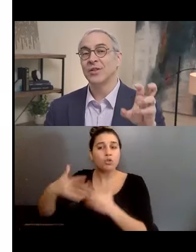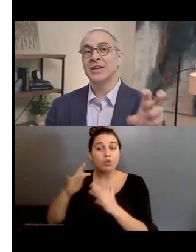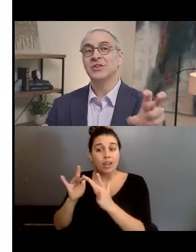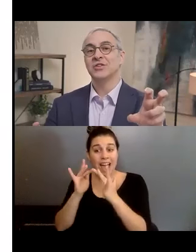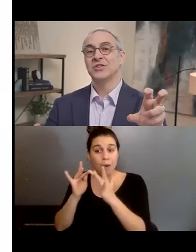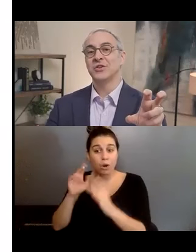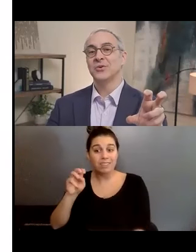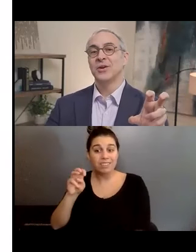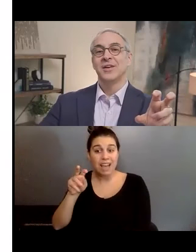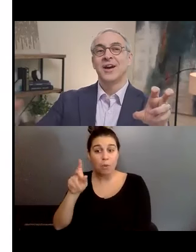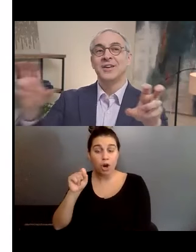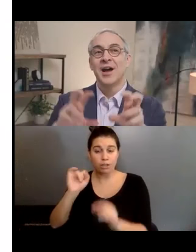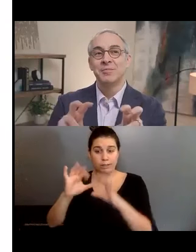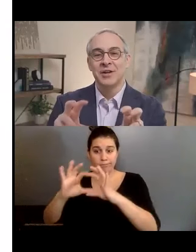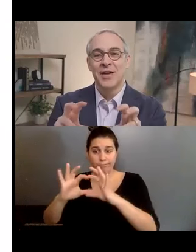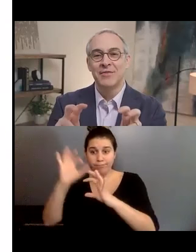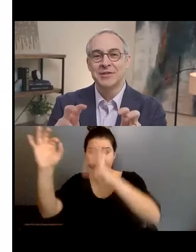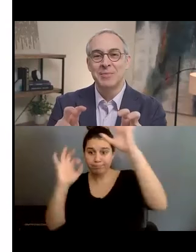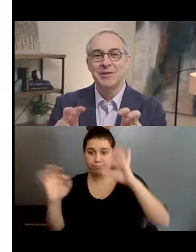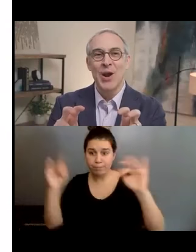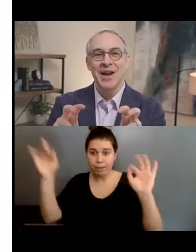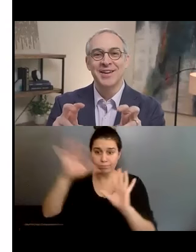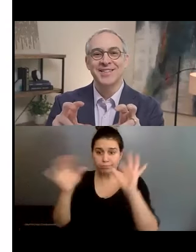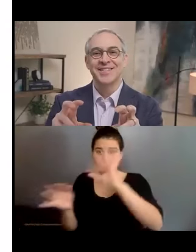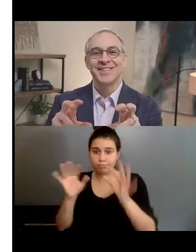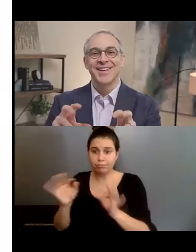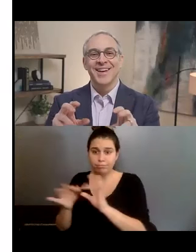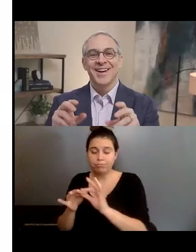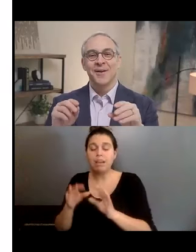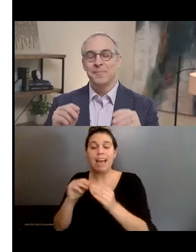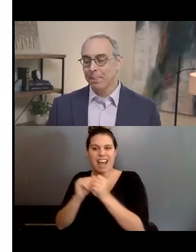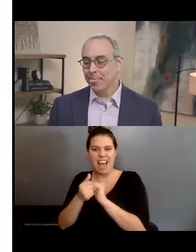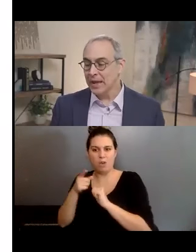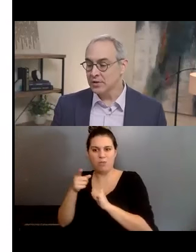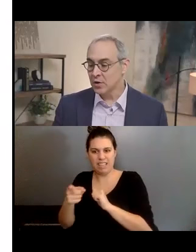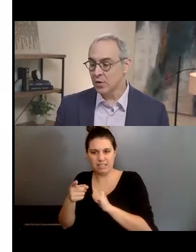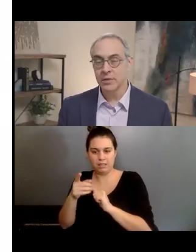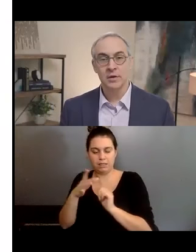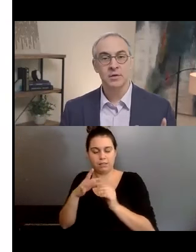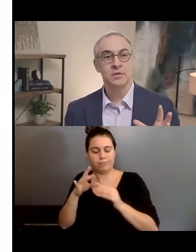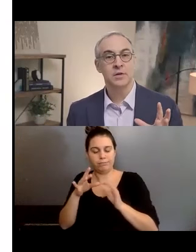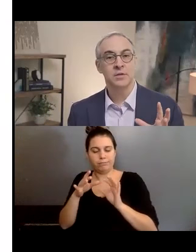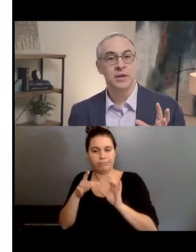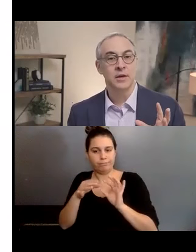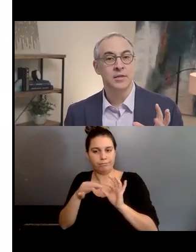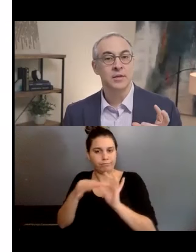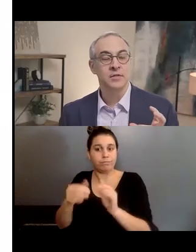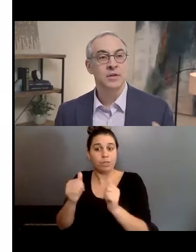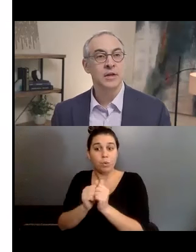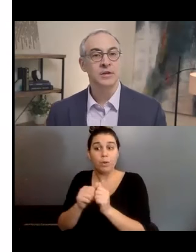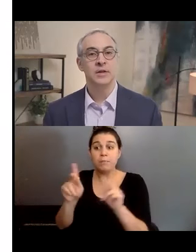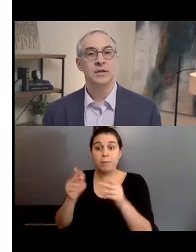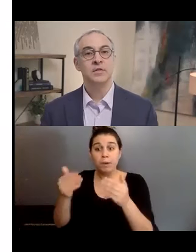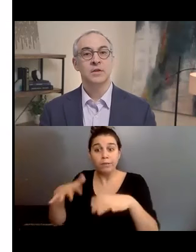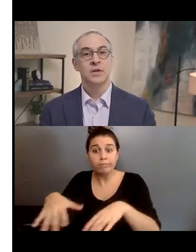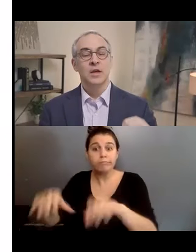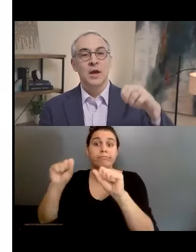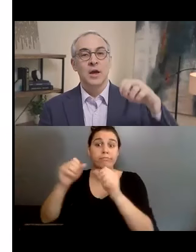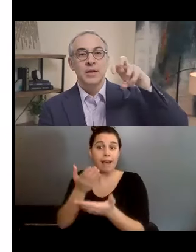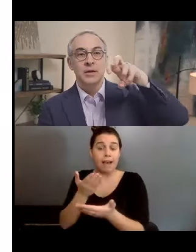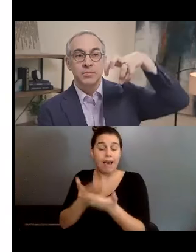in relation to adoption of evidence-based practice. And so there's these